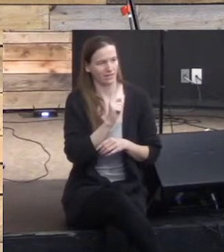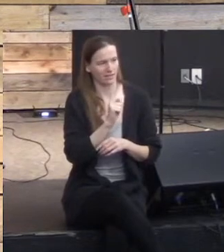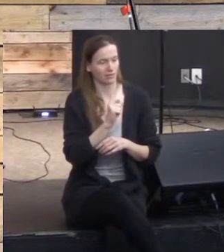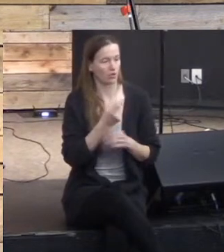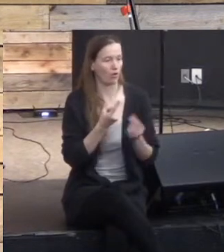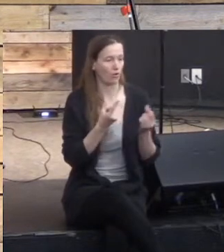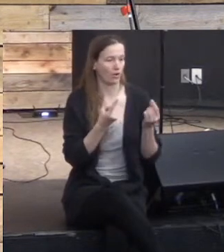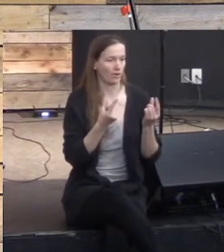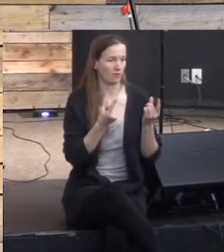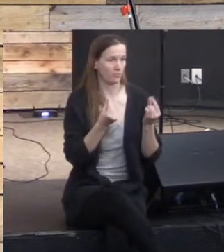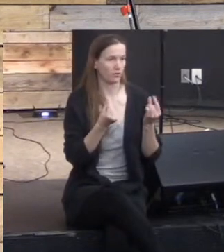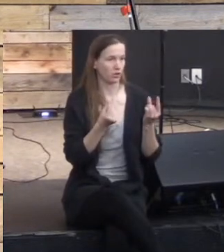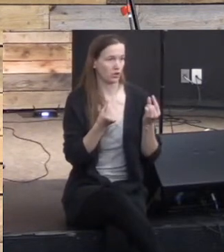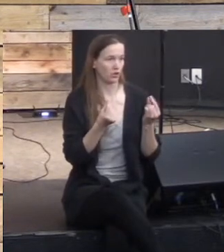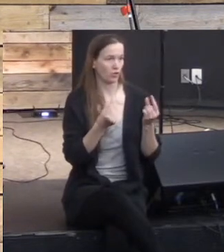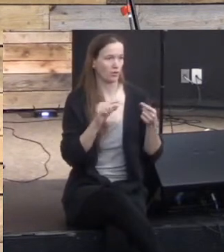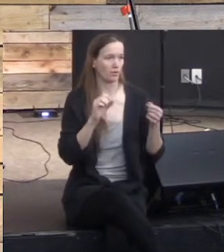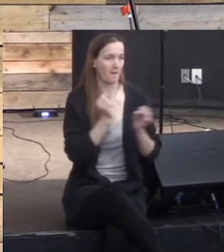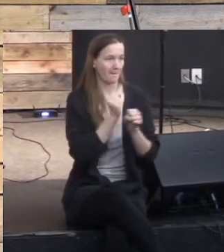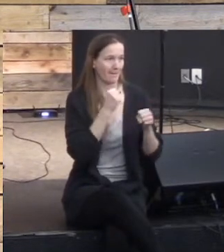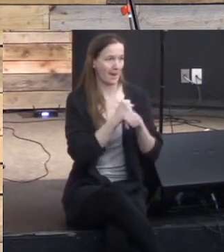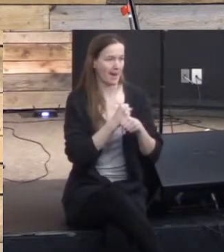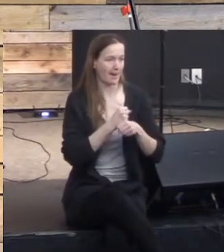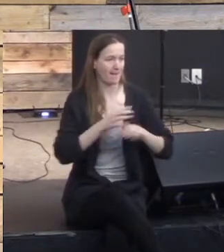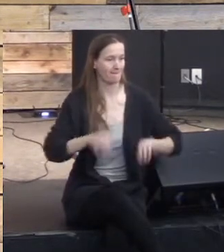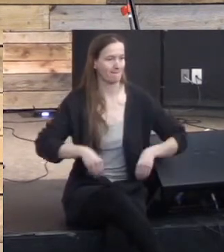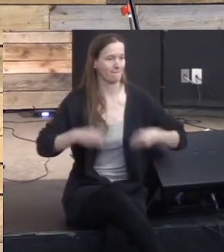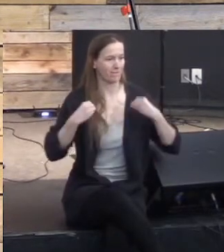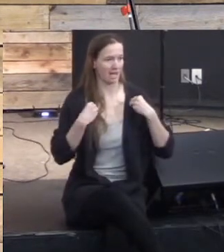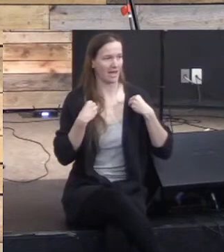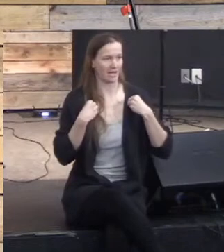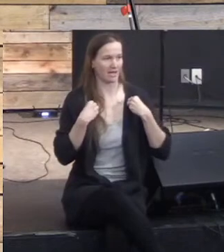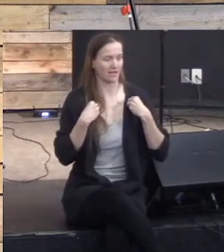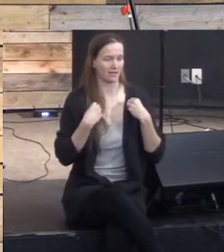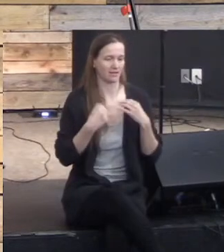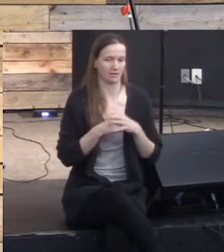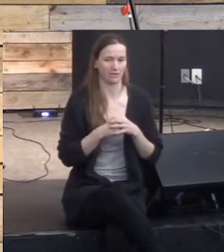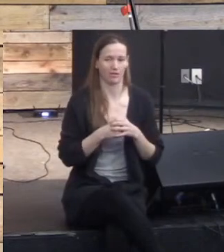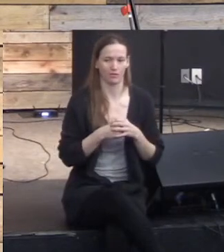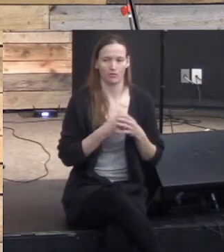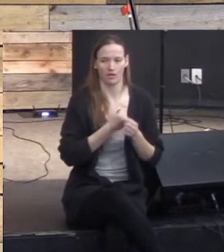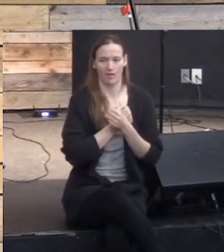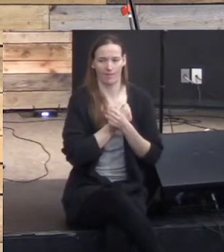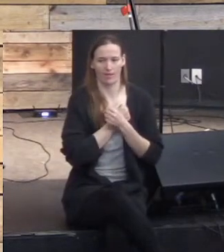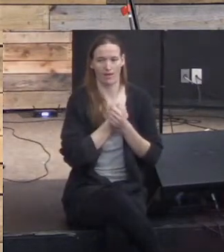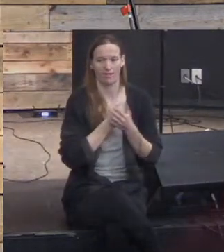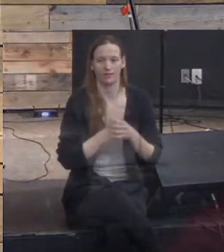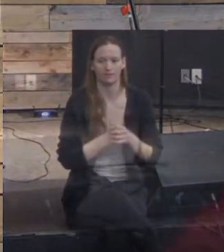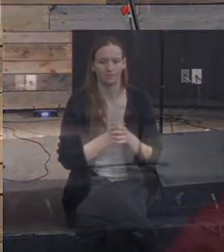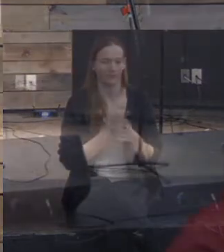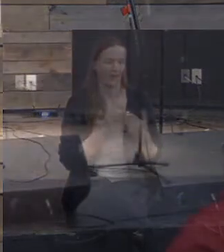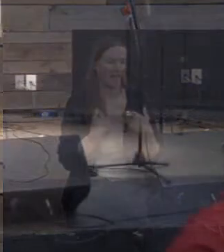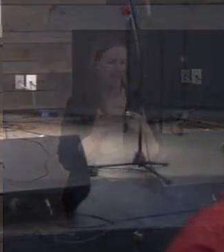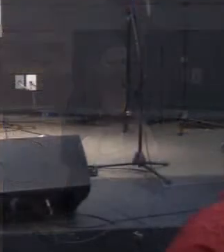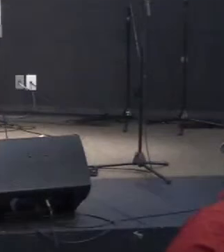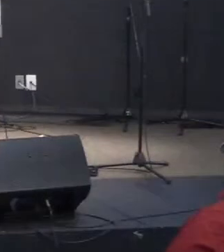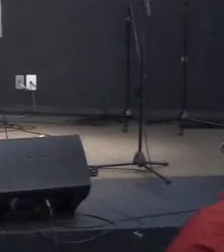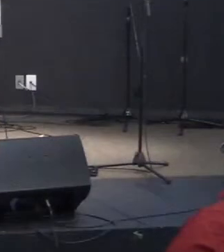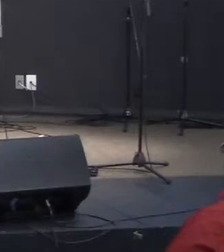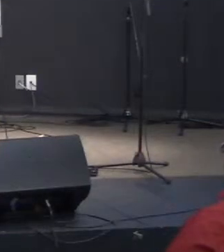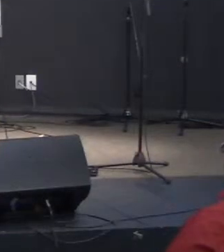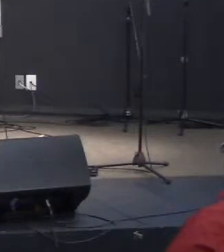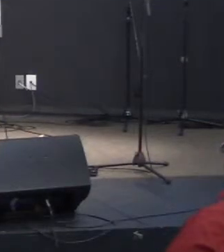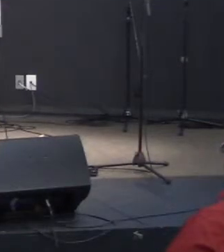love, okay? And we have a couple places that we're making blankets for. It's the